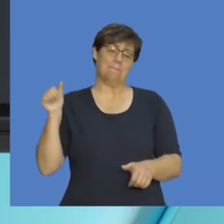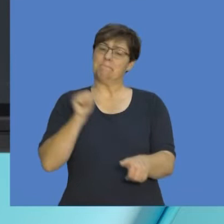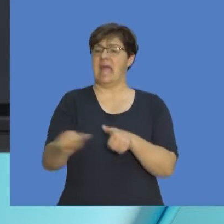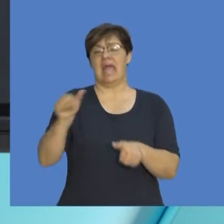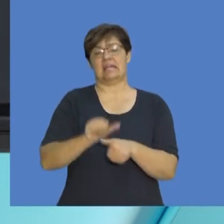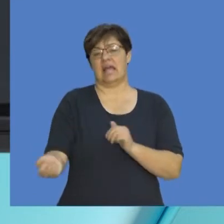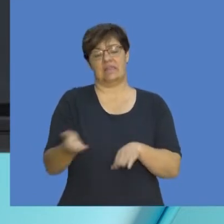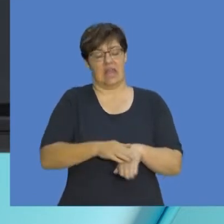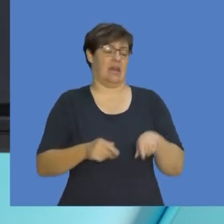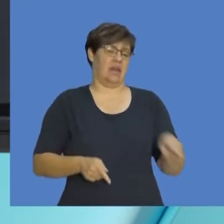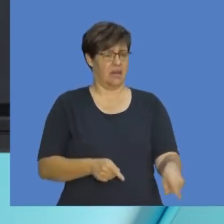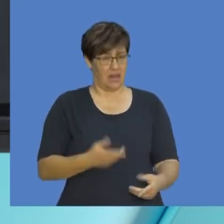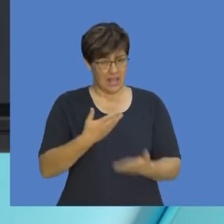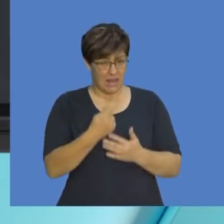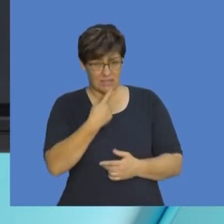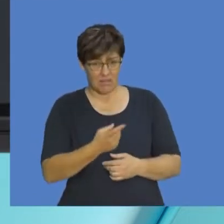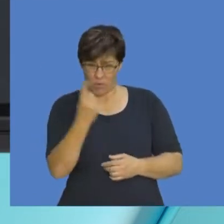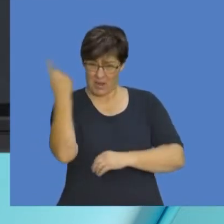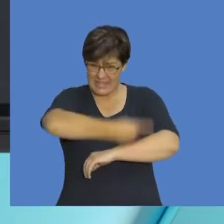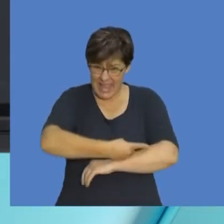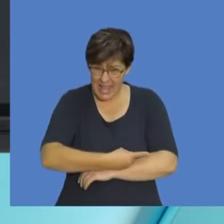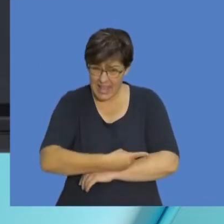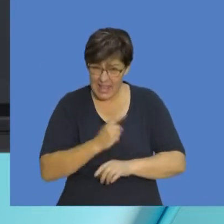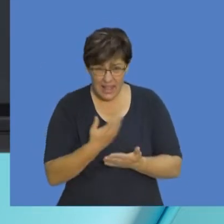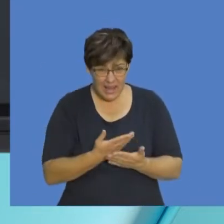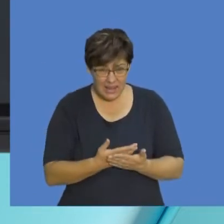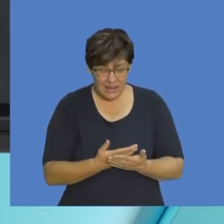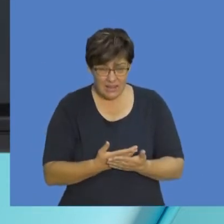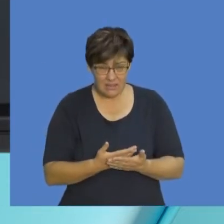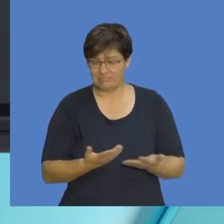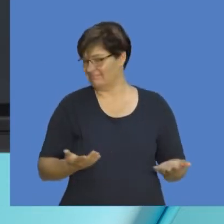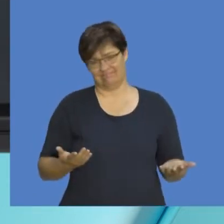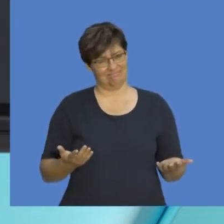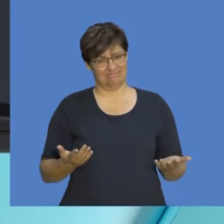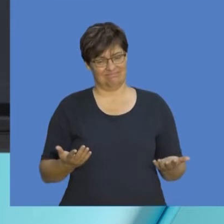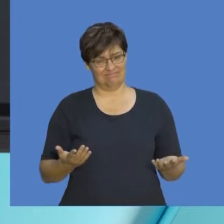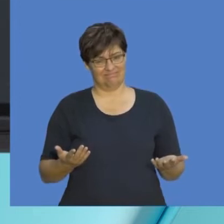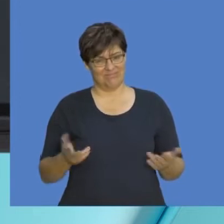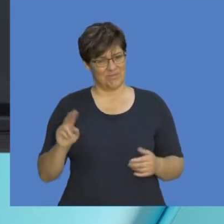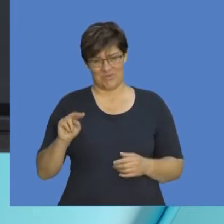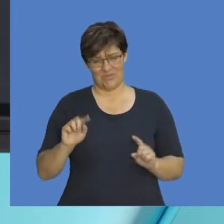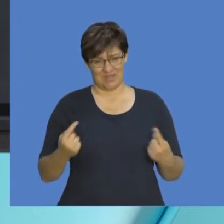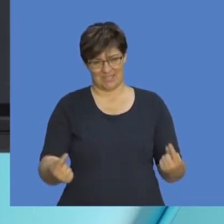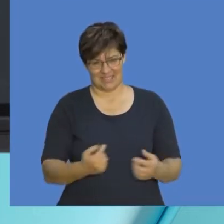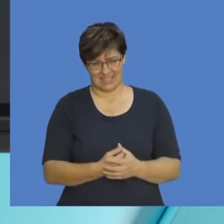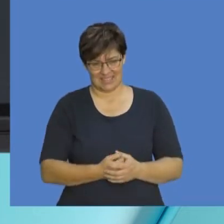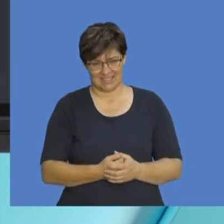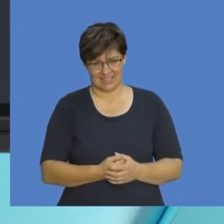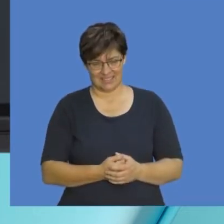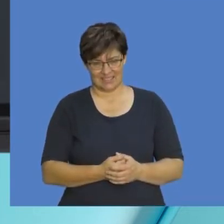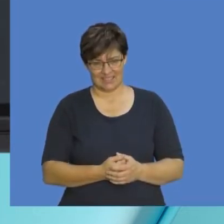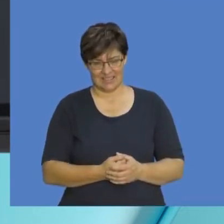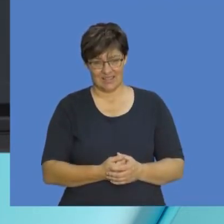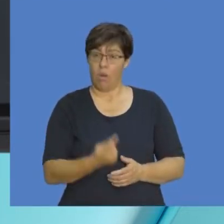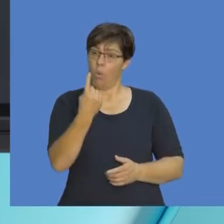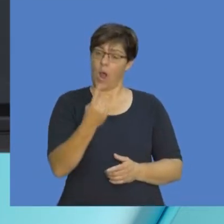Jamie, he's a better salesman by using one day data? Can I? No, definitely. I cannot